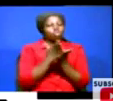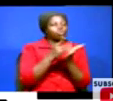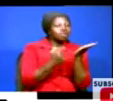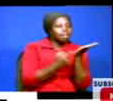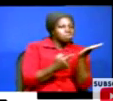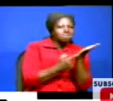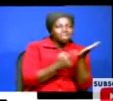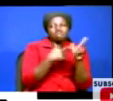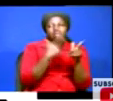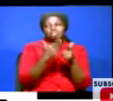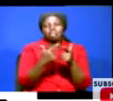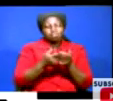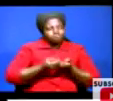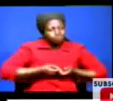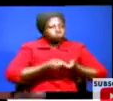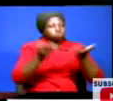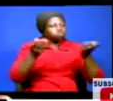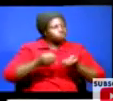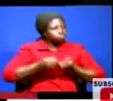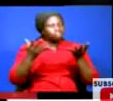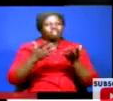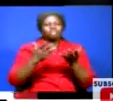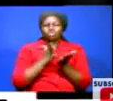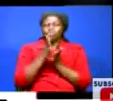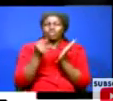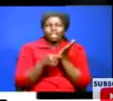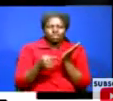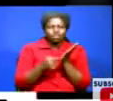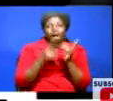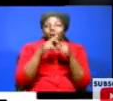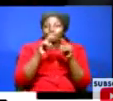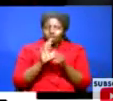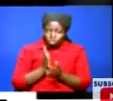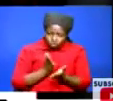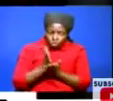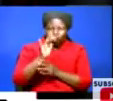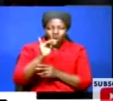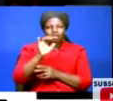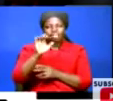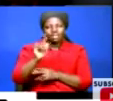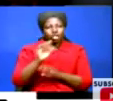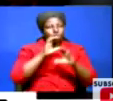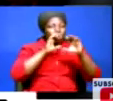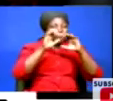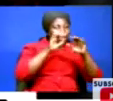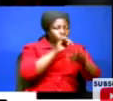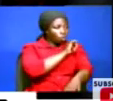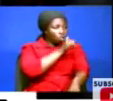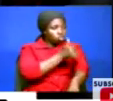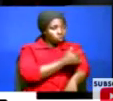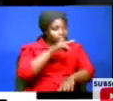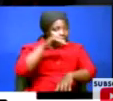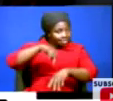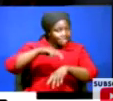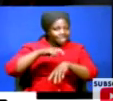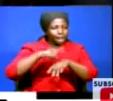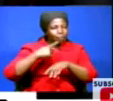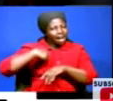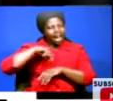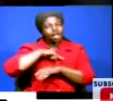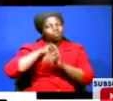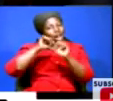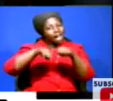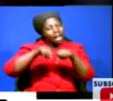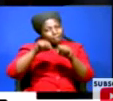are spread all over. But through ICT, communication authority this time, we were able to corrupt